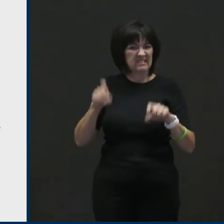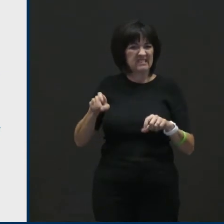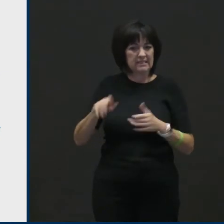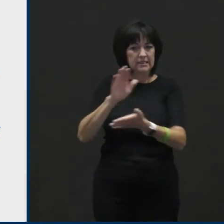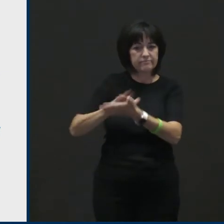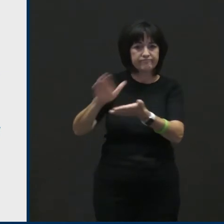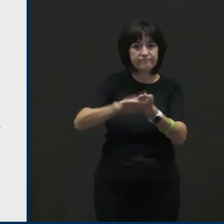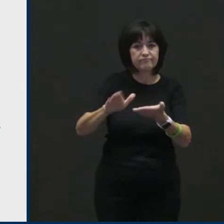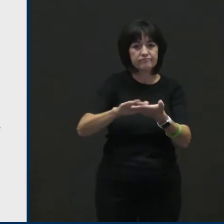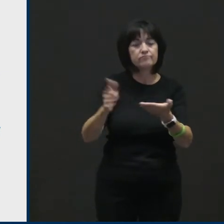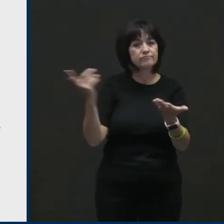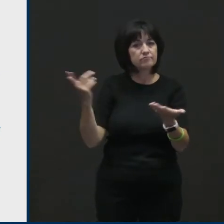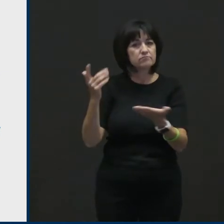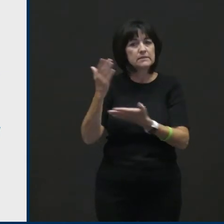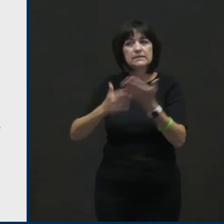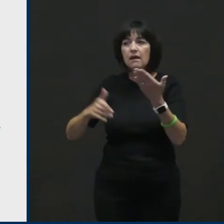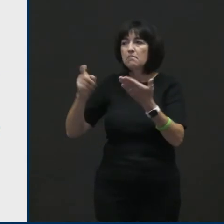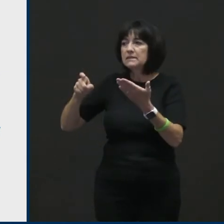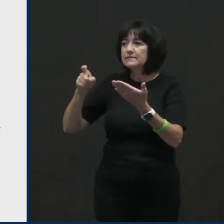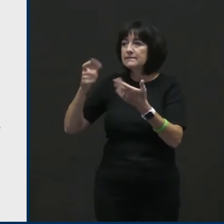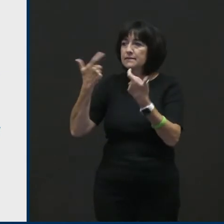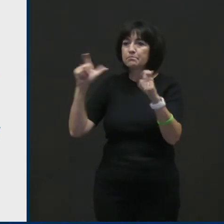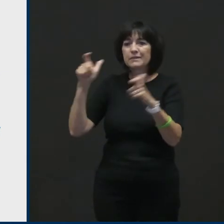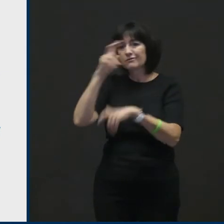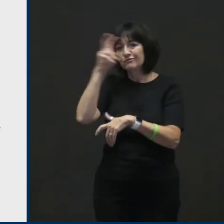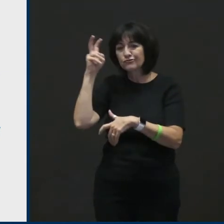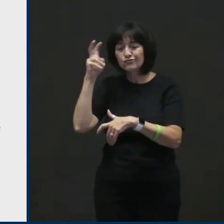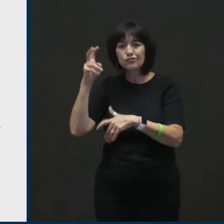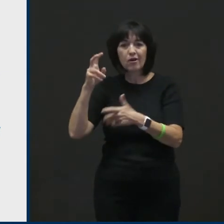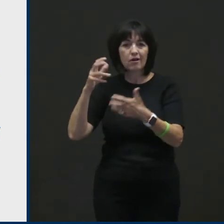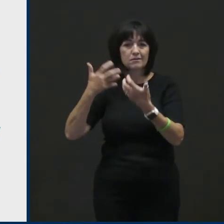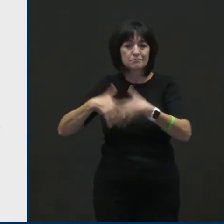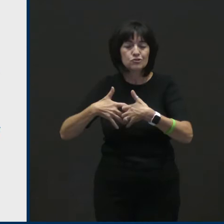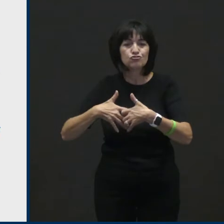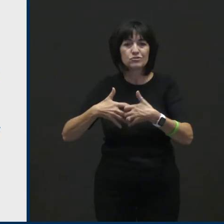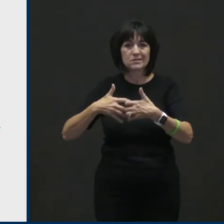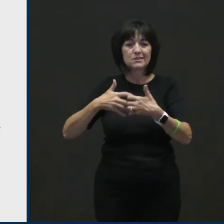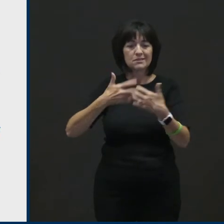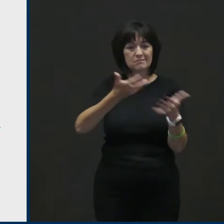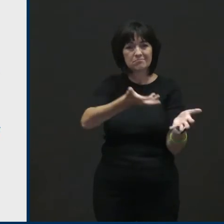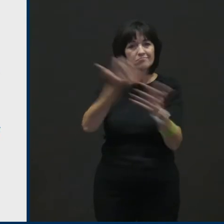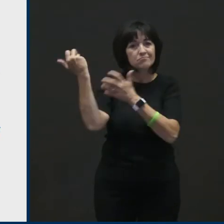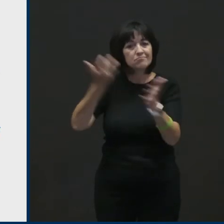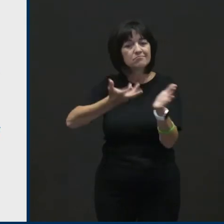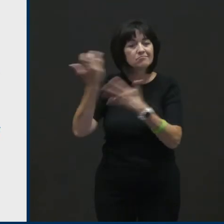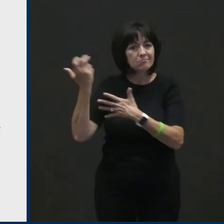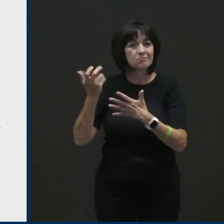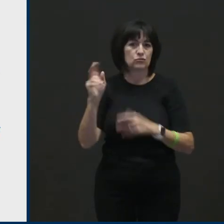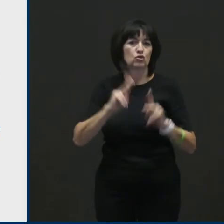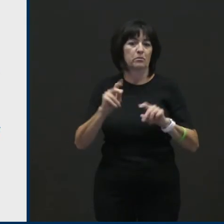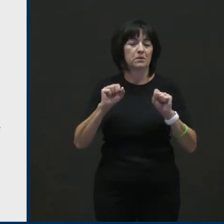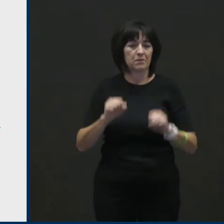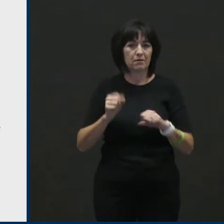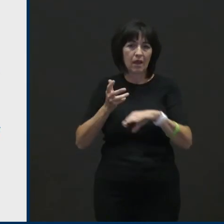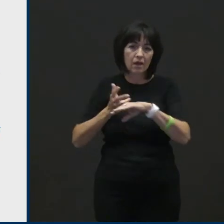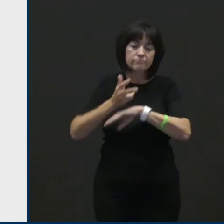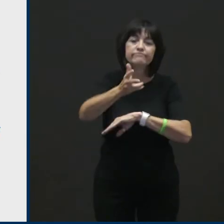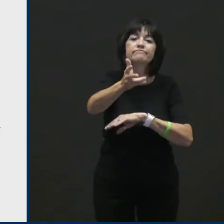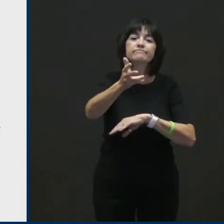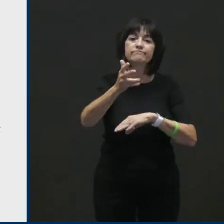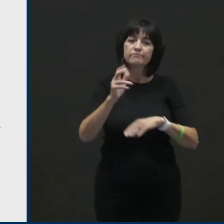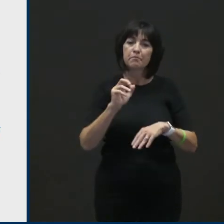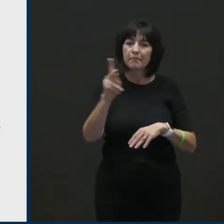and some other application questions that they'll go through with that. And that's going to be direct support and through contractors to